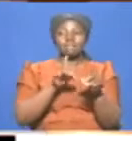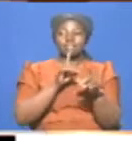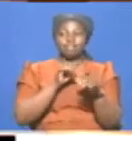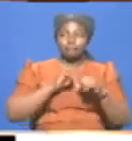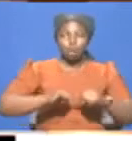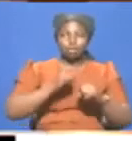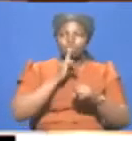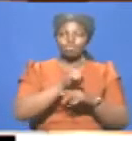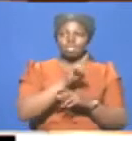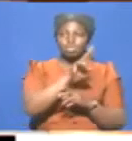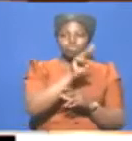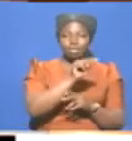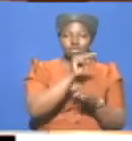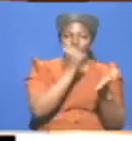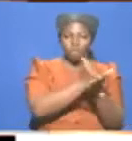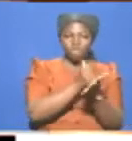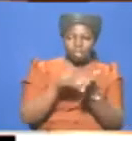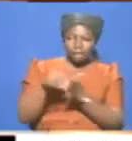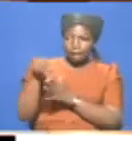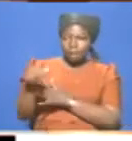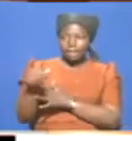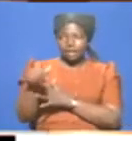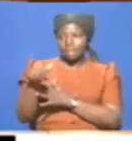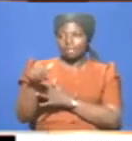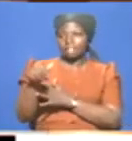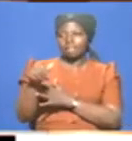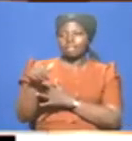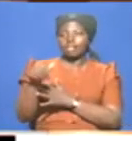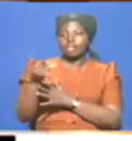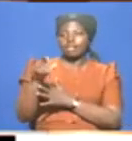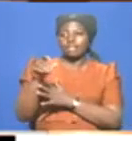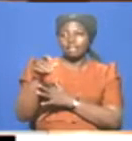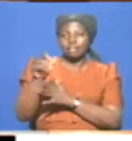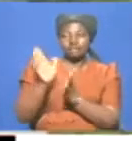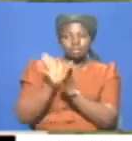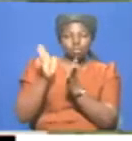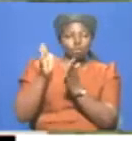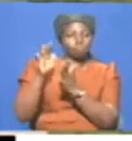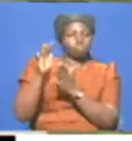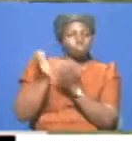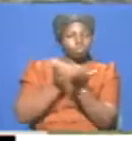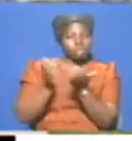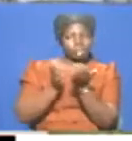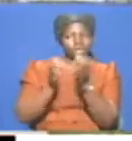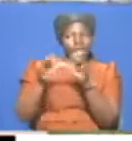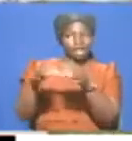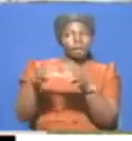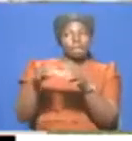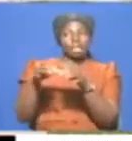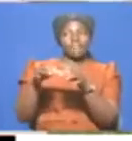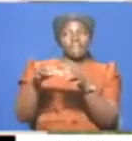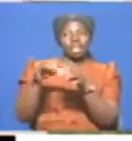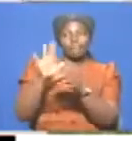office pays Freezer General Merchants Limited the dues plus interests.